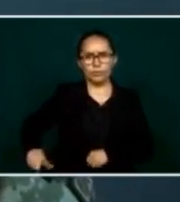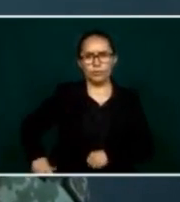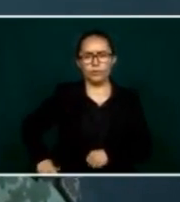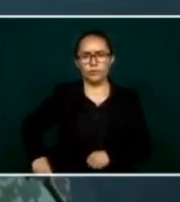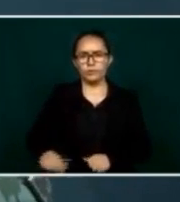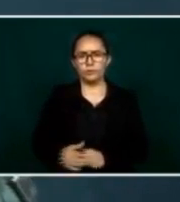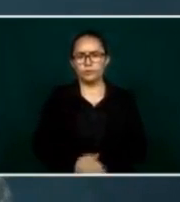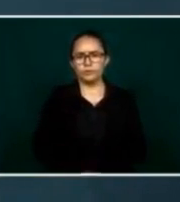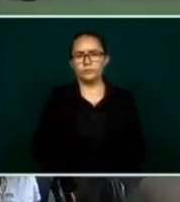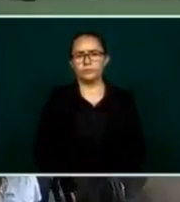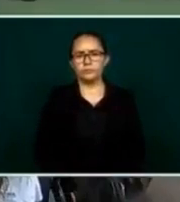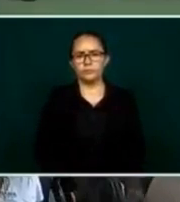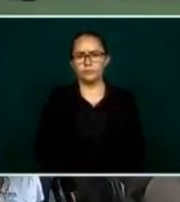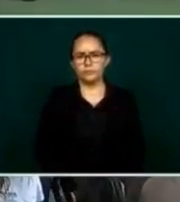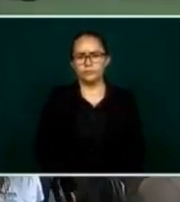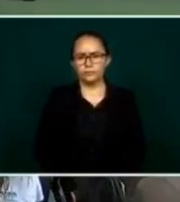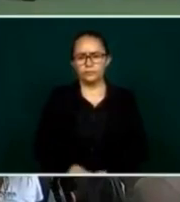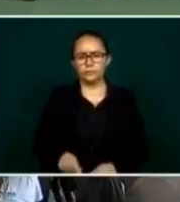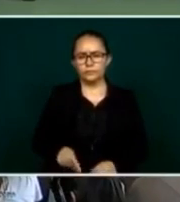protection.